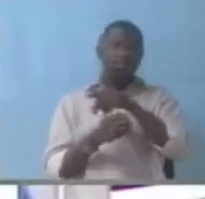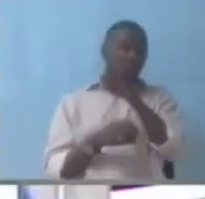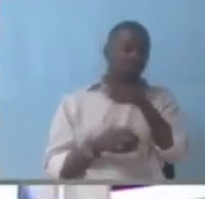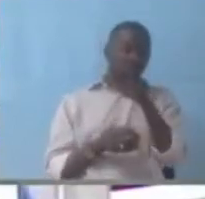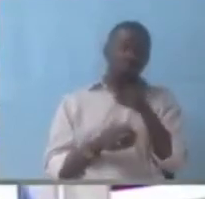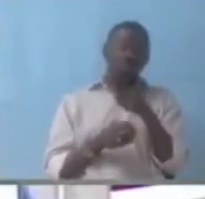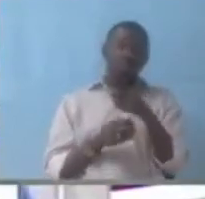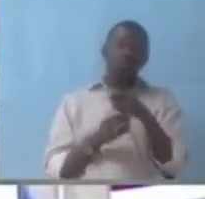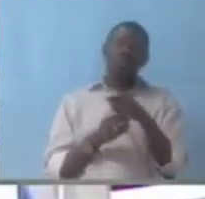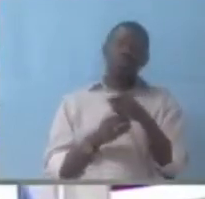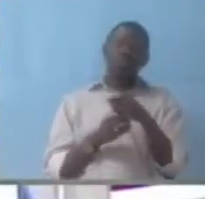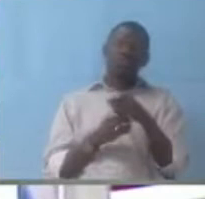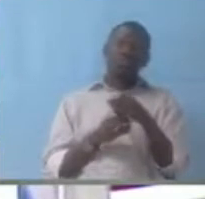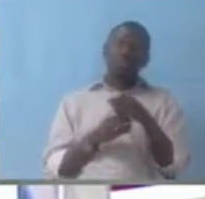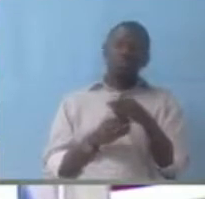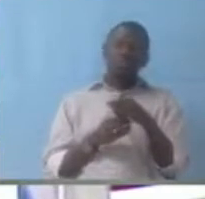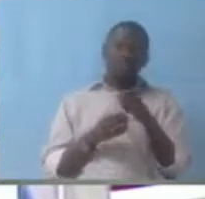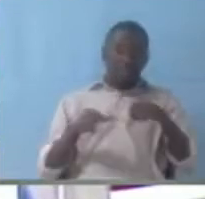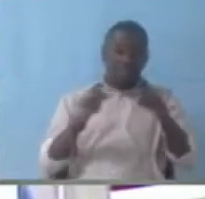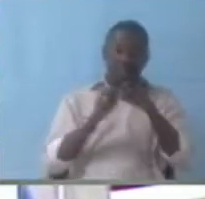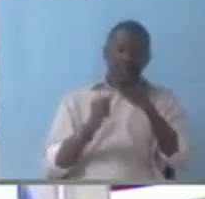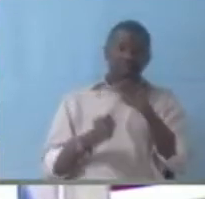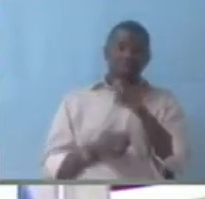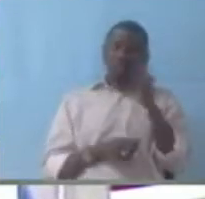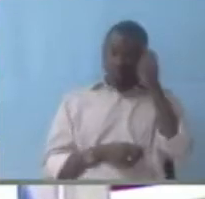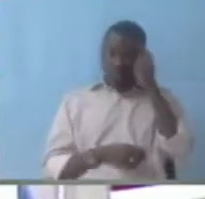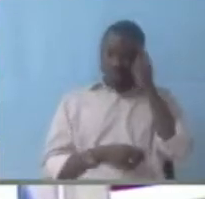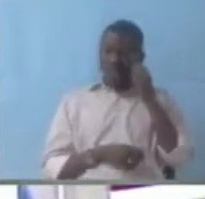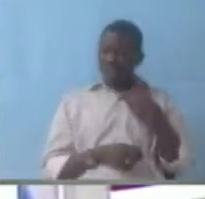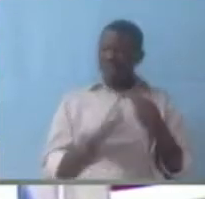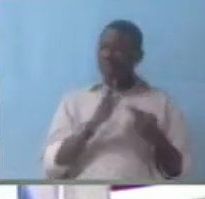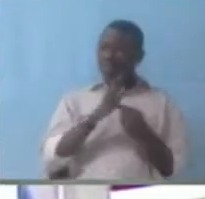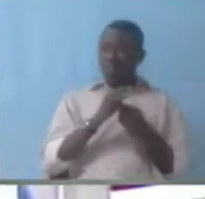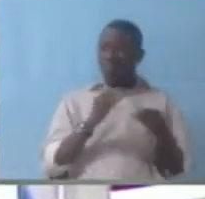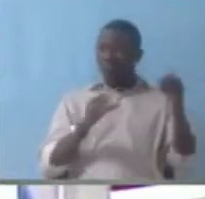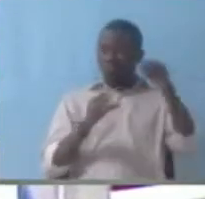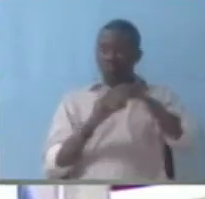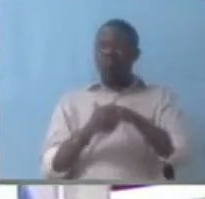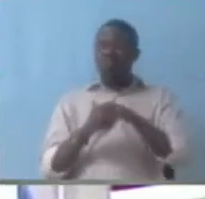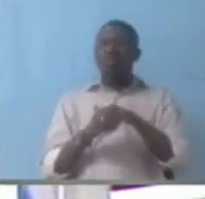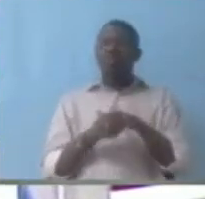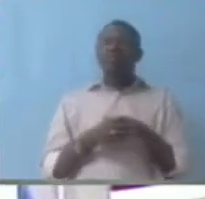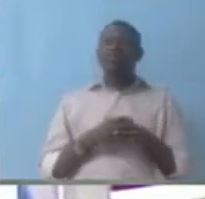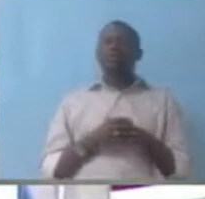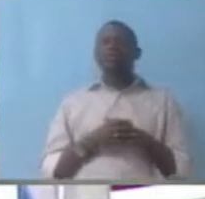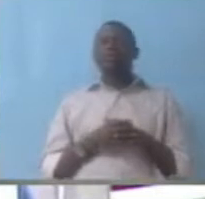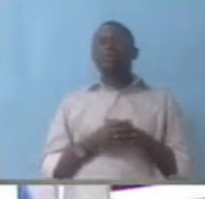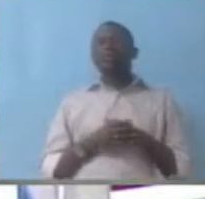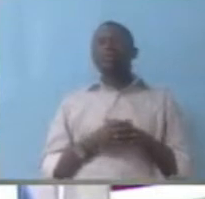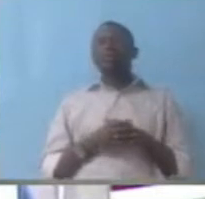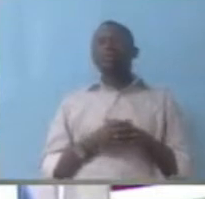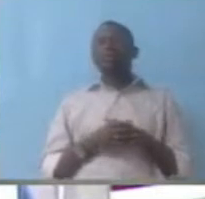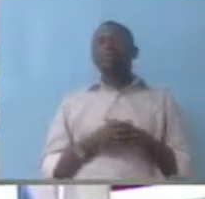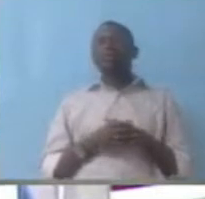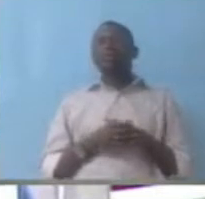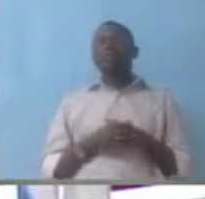were appropriate adu itelemu moti me yalon ko yew kuma kan nyin tomba andu ya jela ko itela mira do ko kuma kan nyim kuma kan le mialon ko isabade